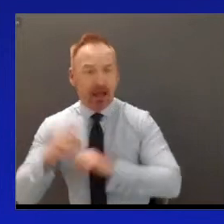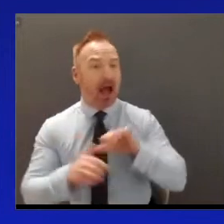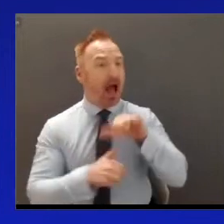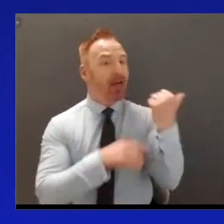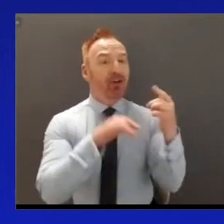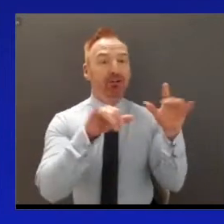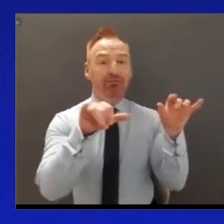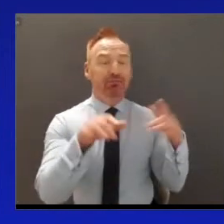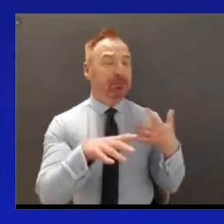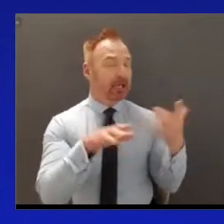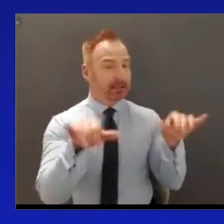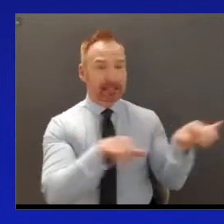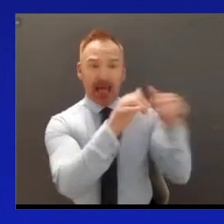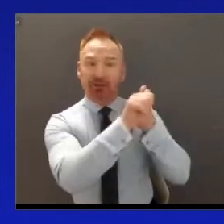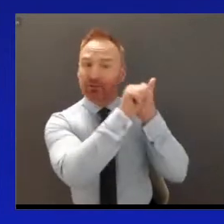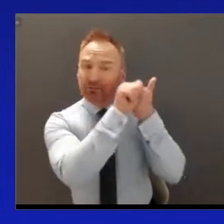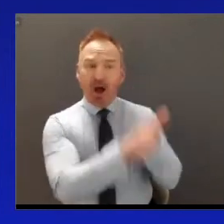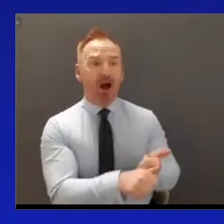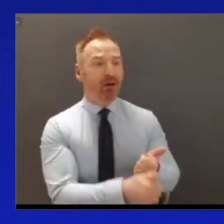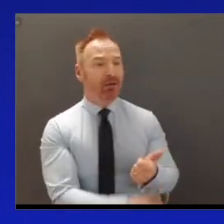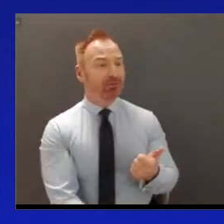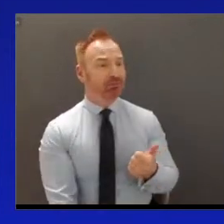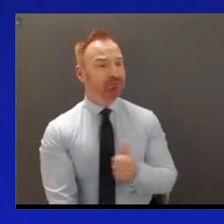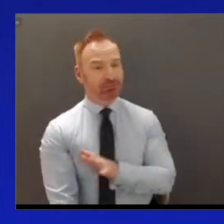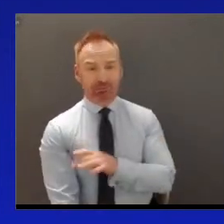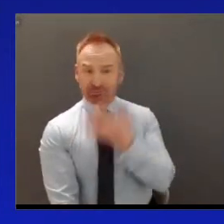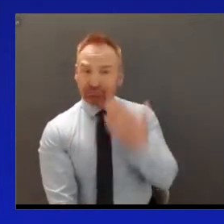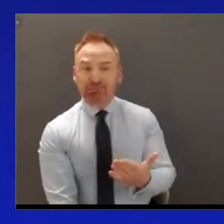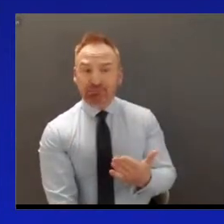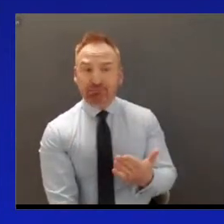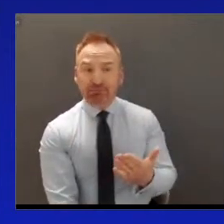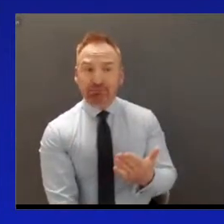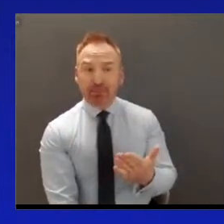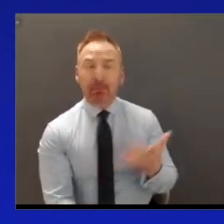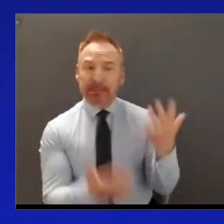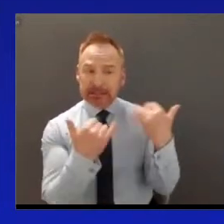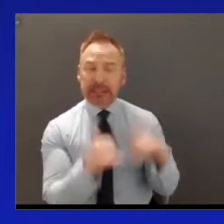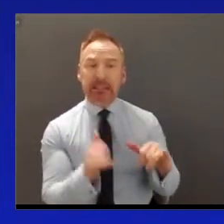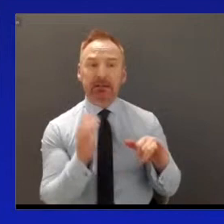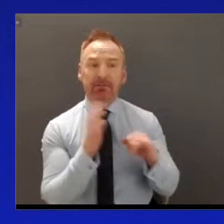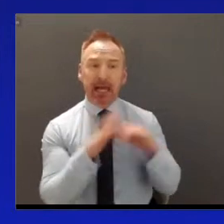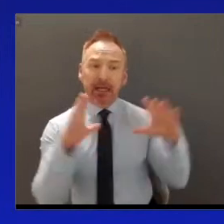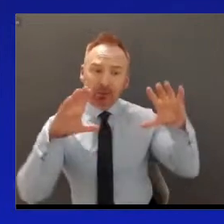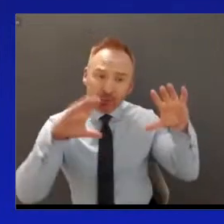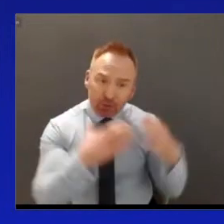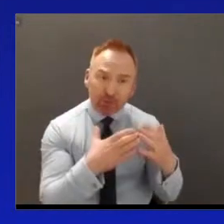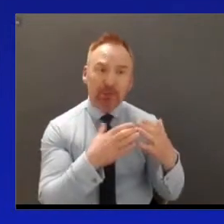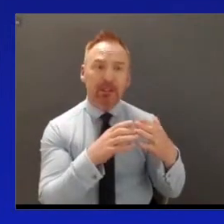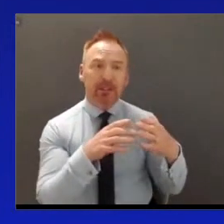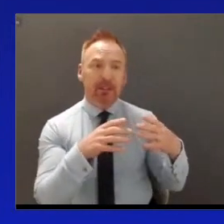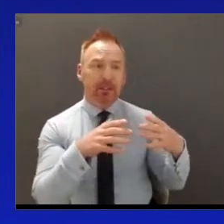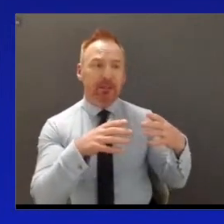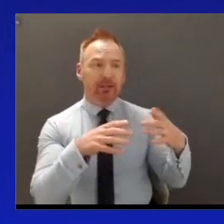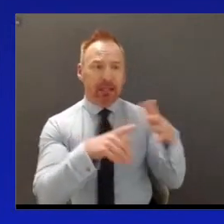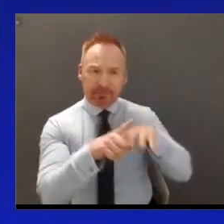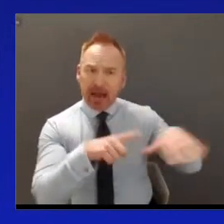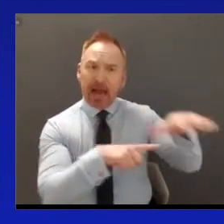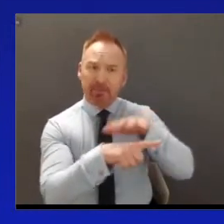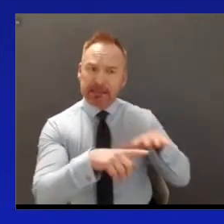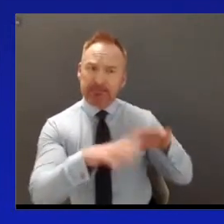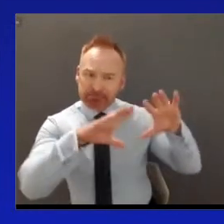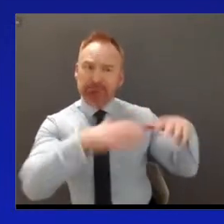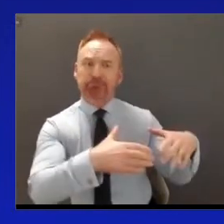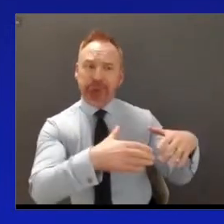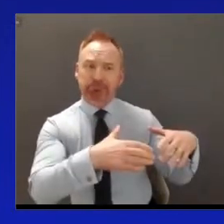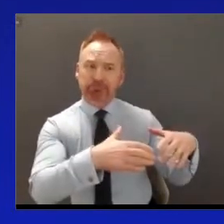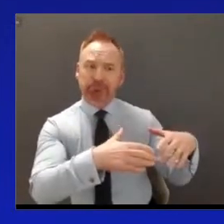living settings. So I just wonder how that will be managed, and will it be managed in the same stage as our